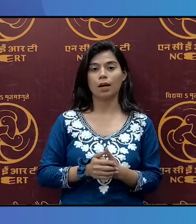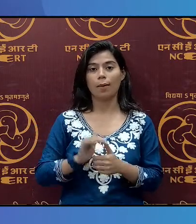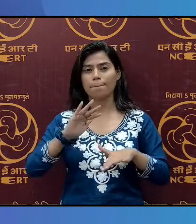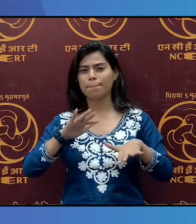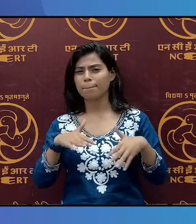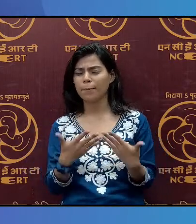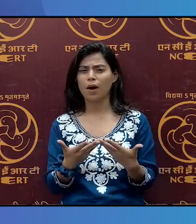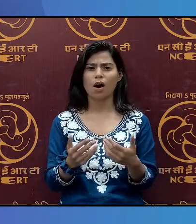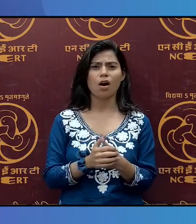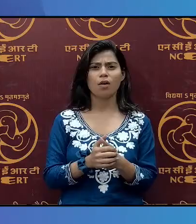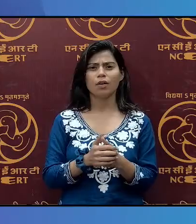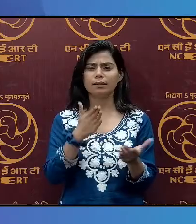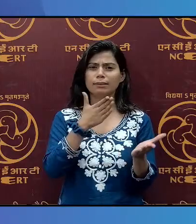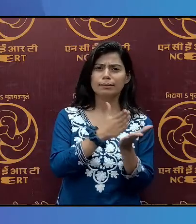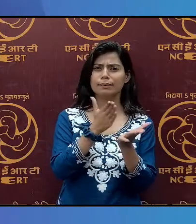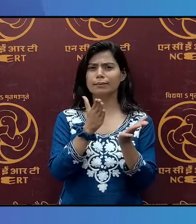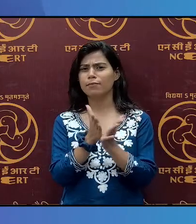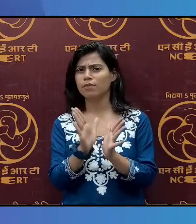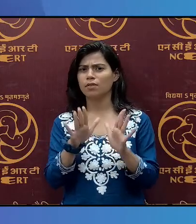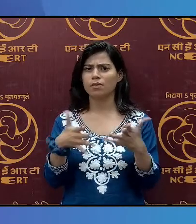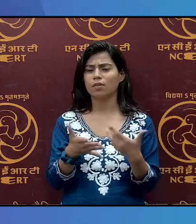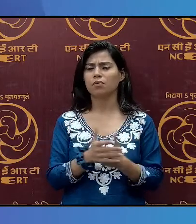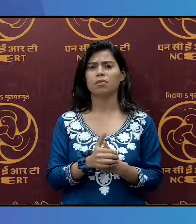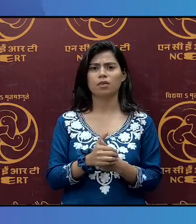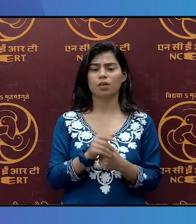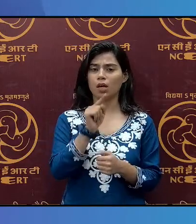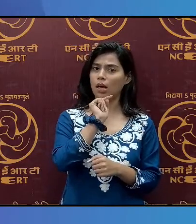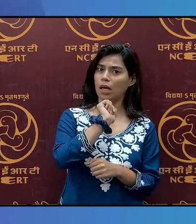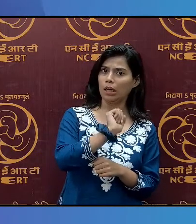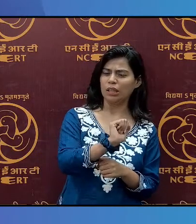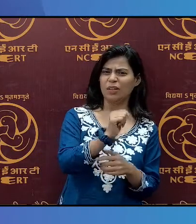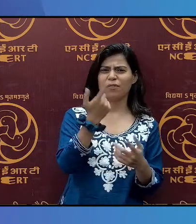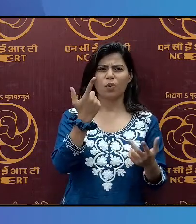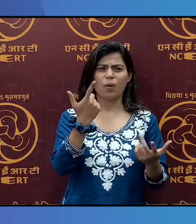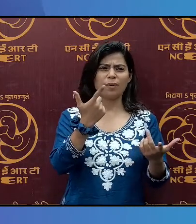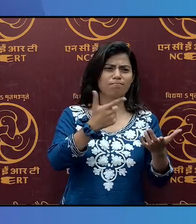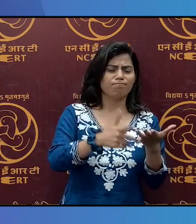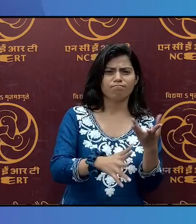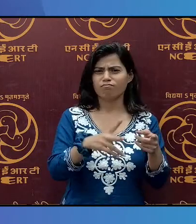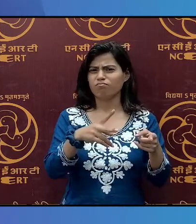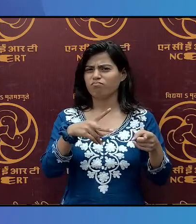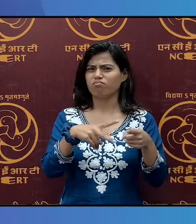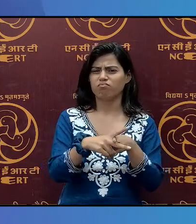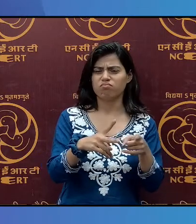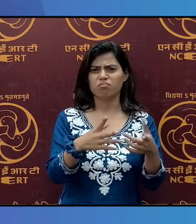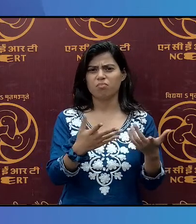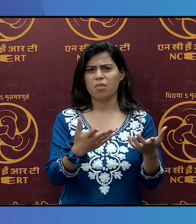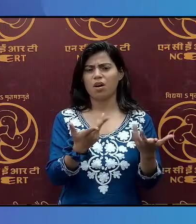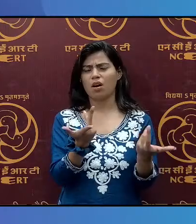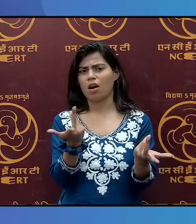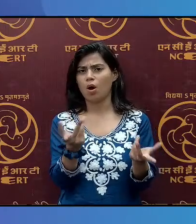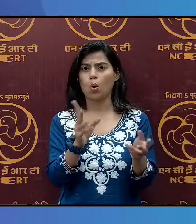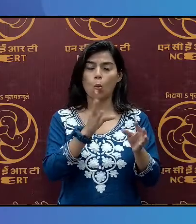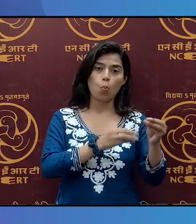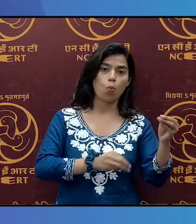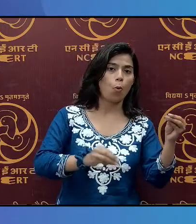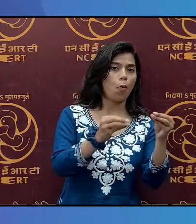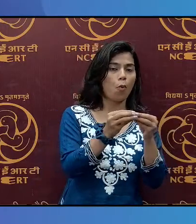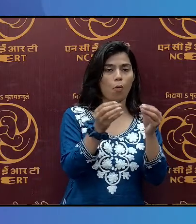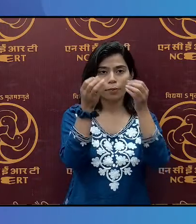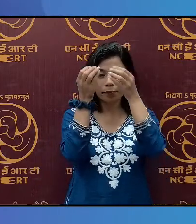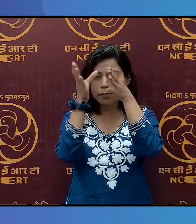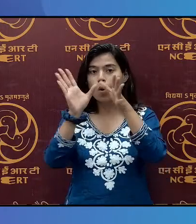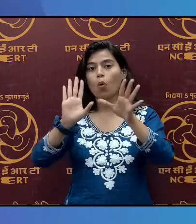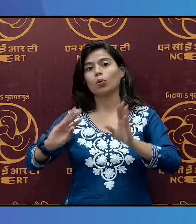there are varieties of deficiency in which you are lacking and in which you want to acquire those knowledge and try to